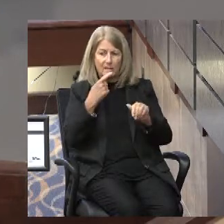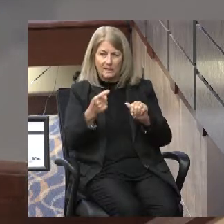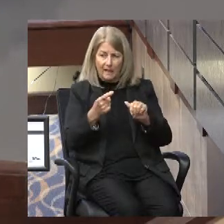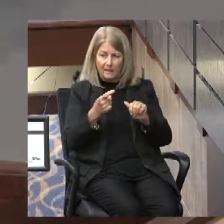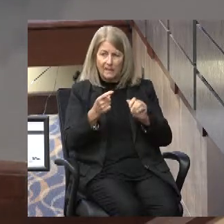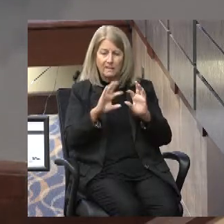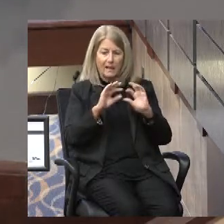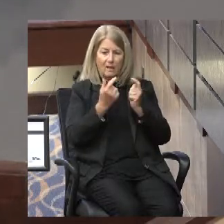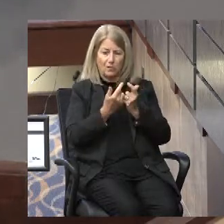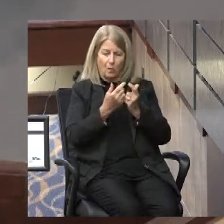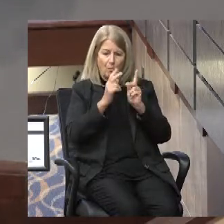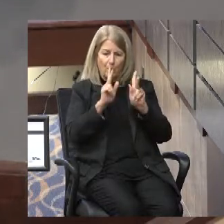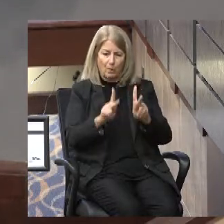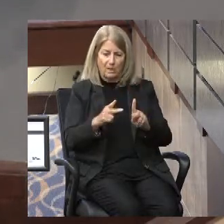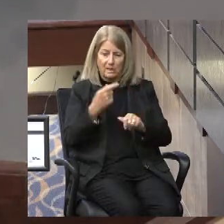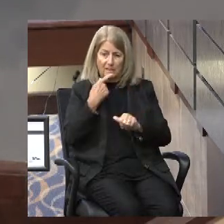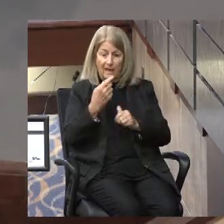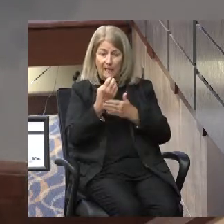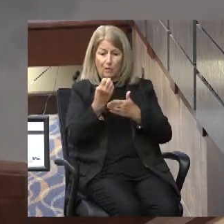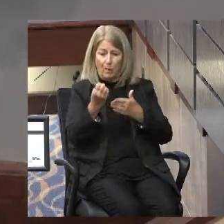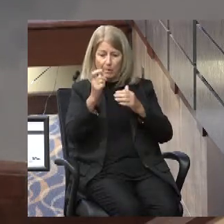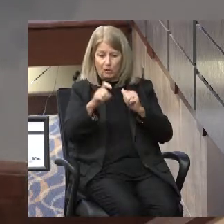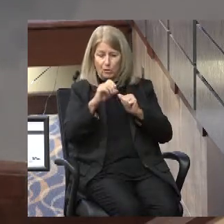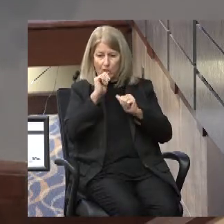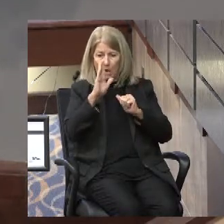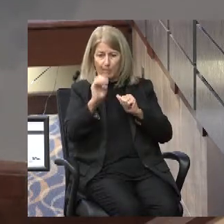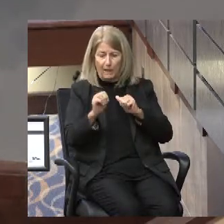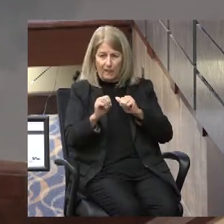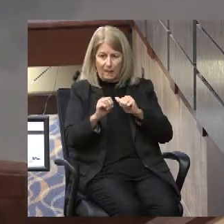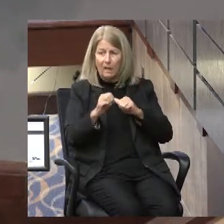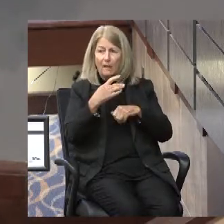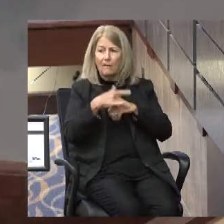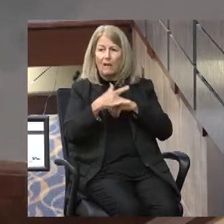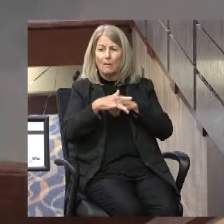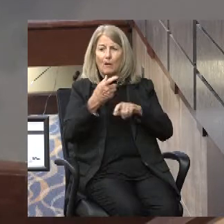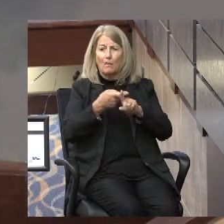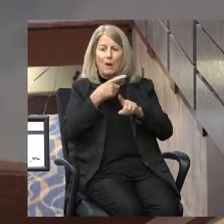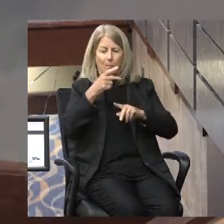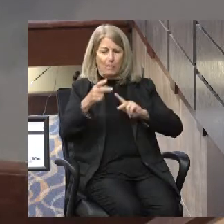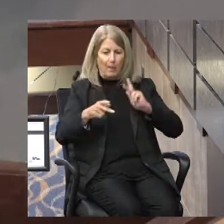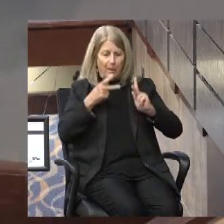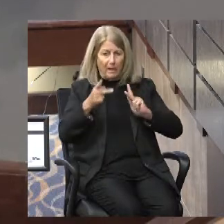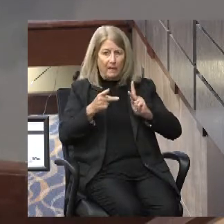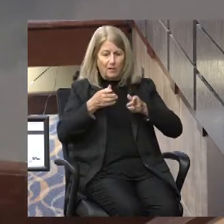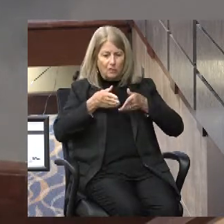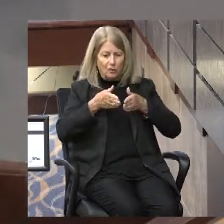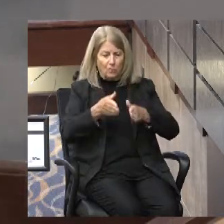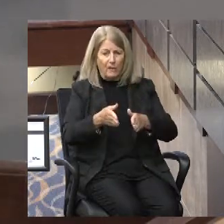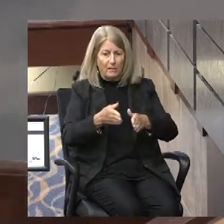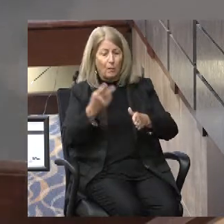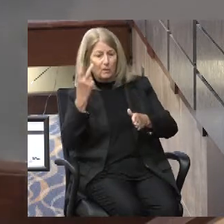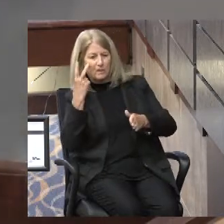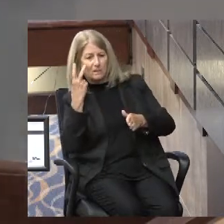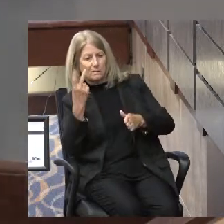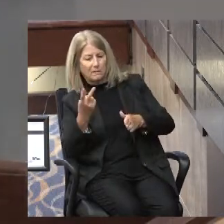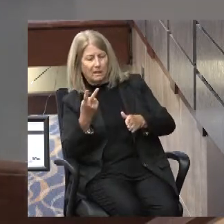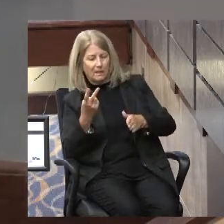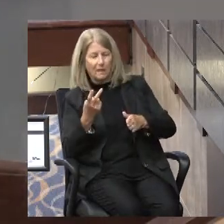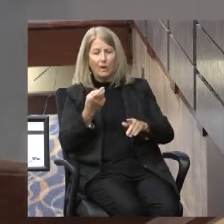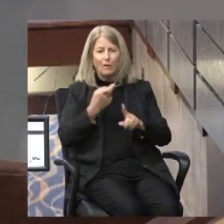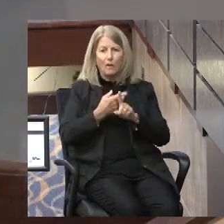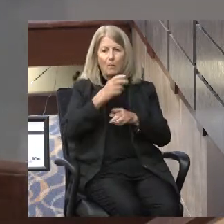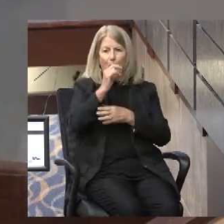Councilperson stated, equipment shall not be visible from public streets, parking lots, or trails, rooftop